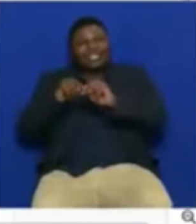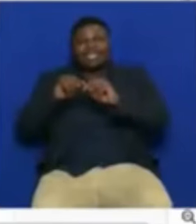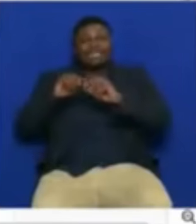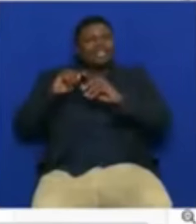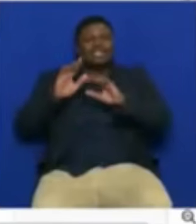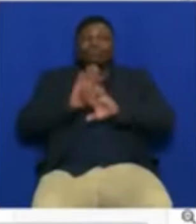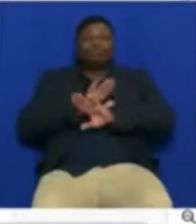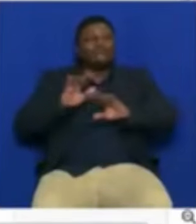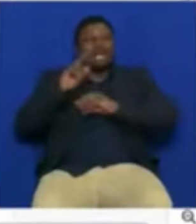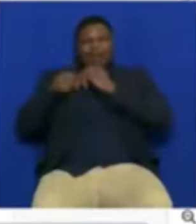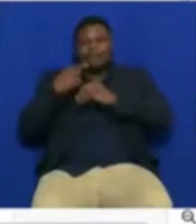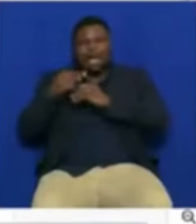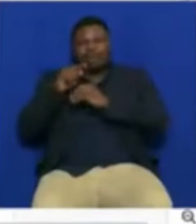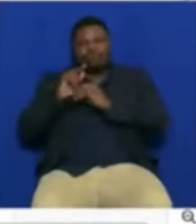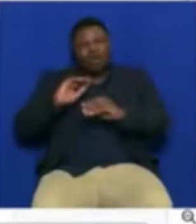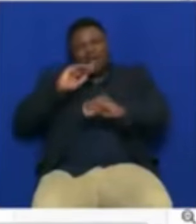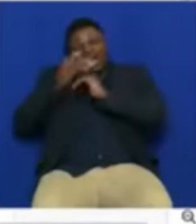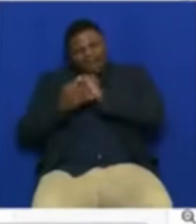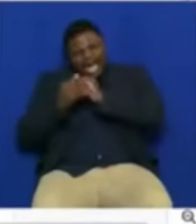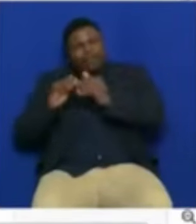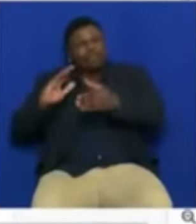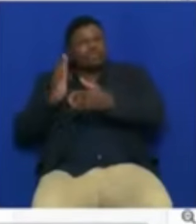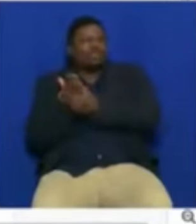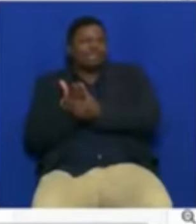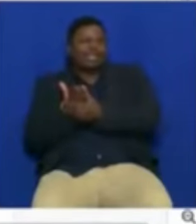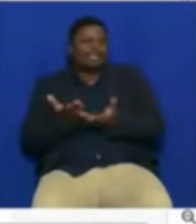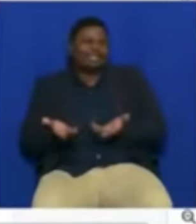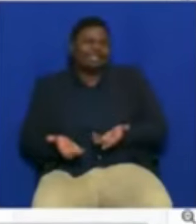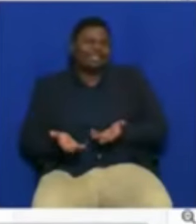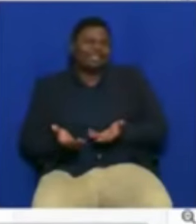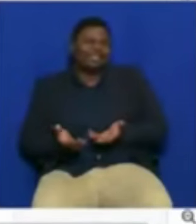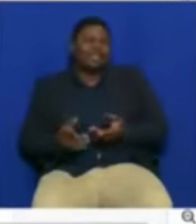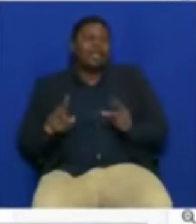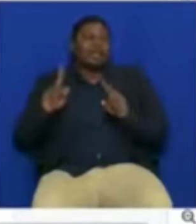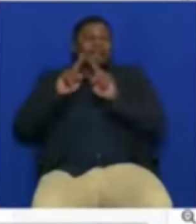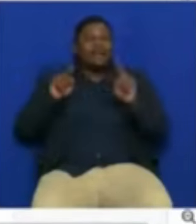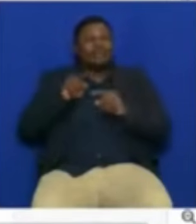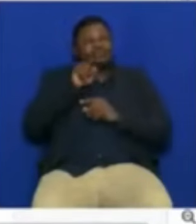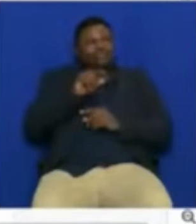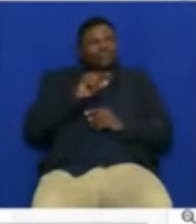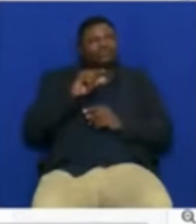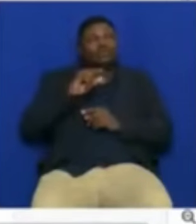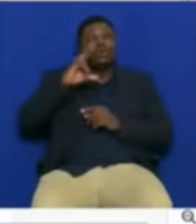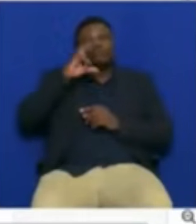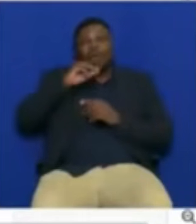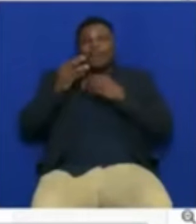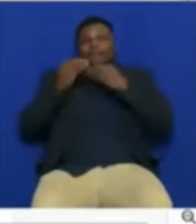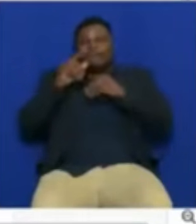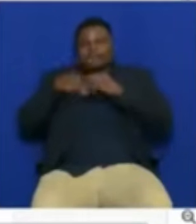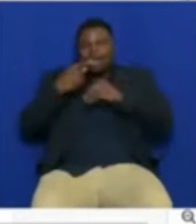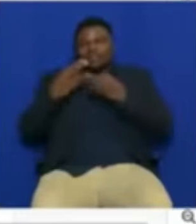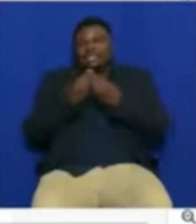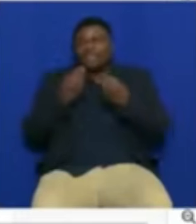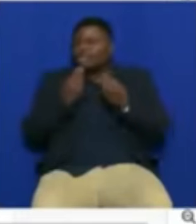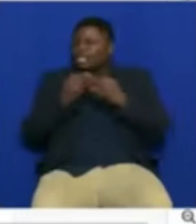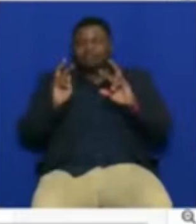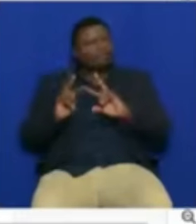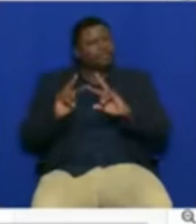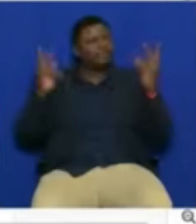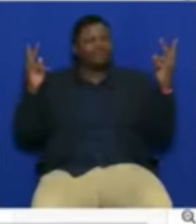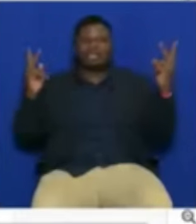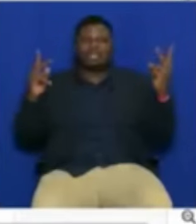missing each other, because you seem to be talking about something totally different. And just to sake